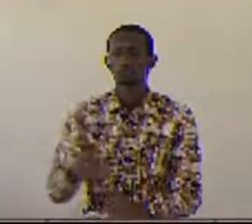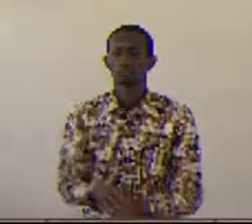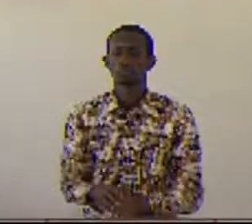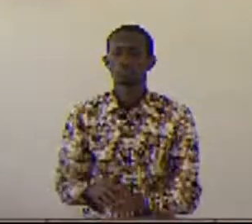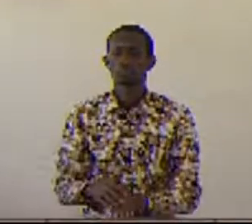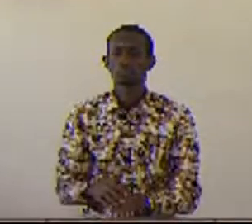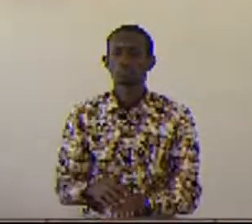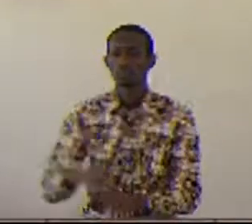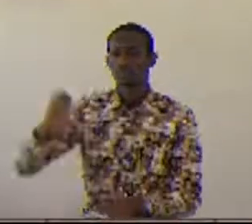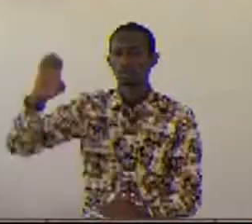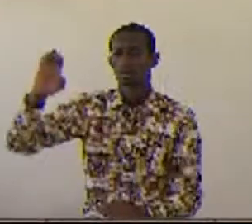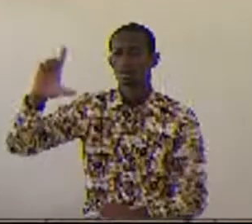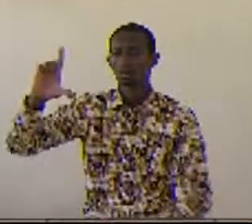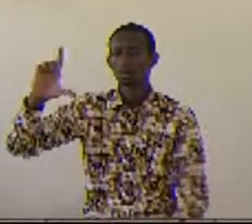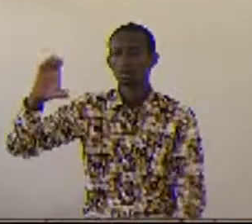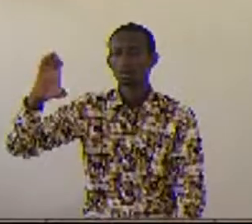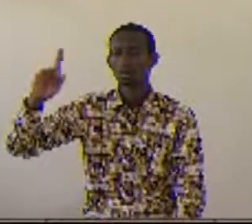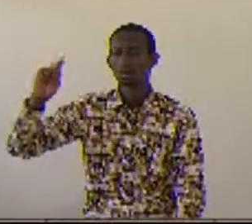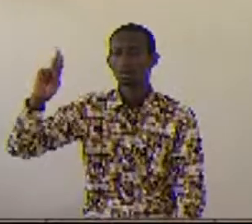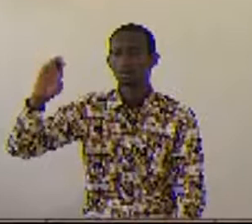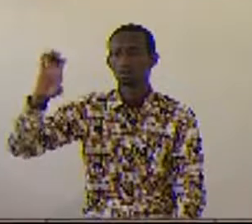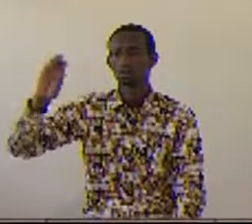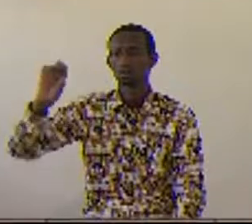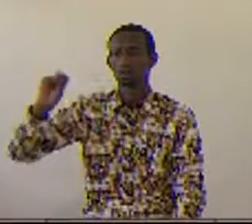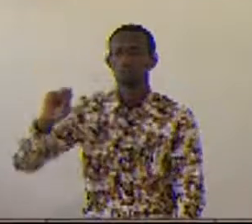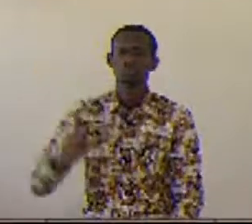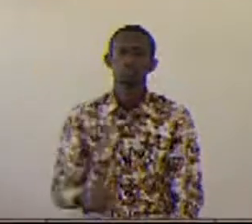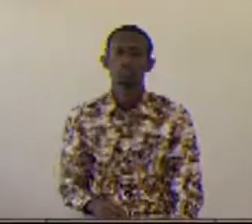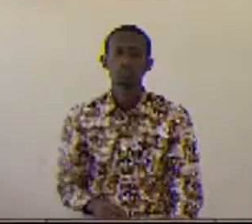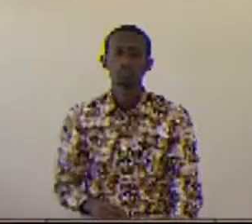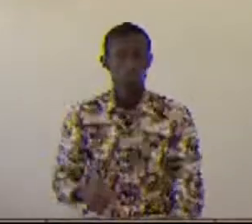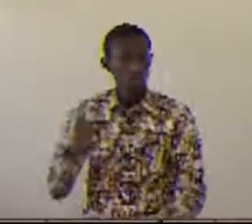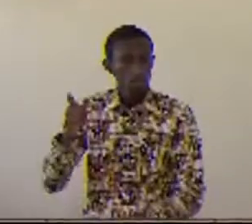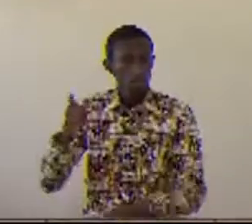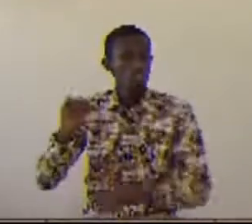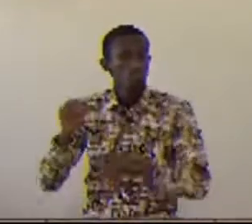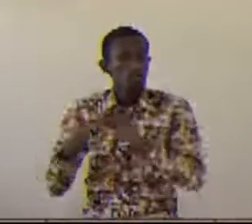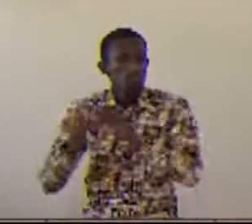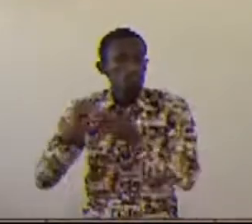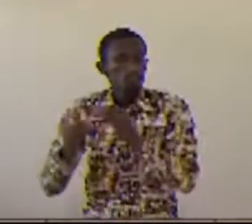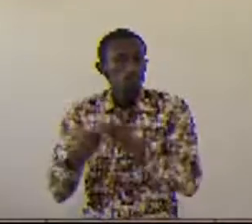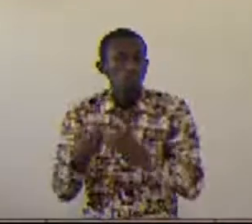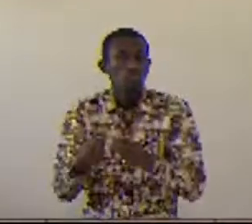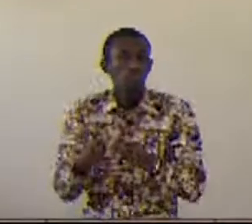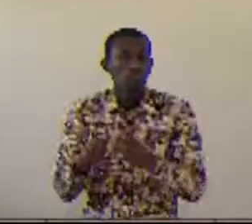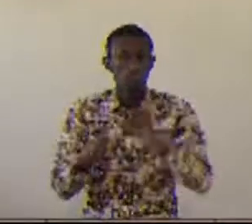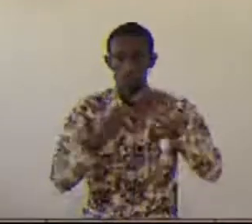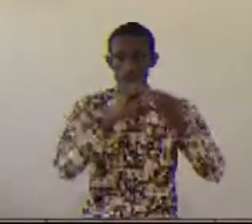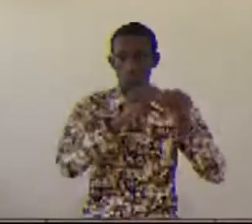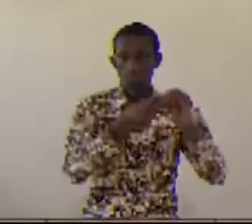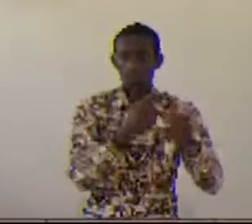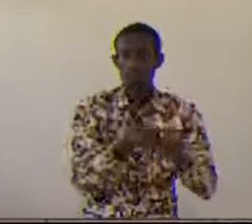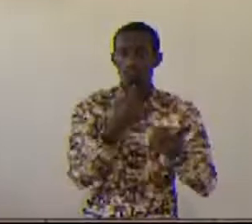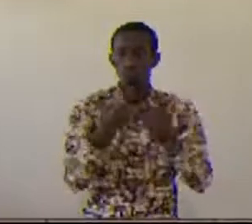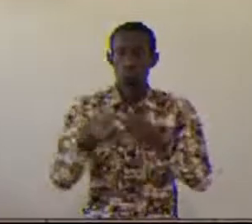Number of delocalized electrons. As the number of delocalized electrons increases, we get a lot of